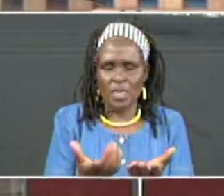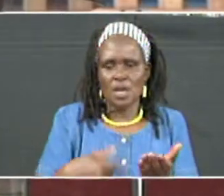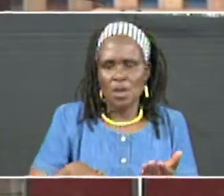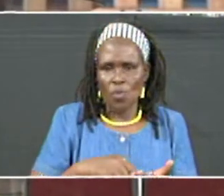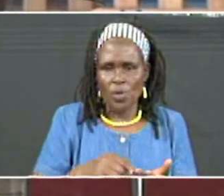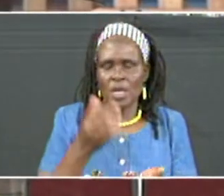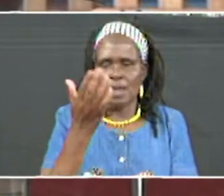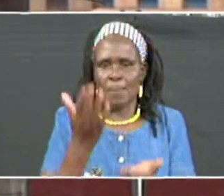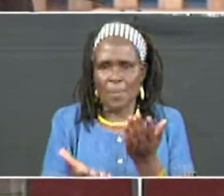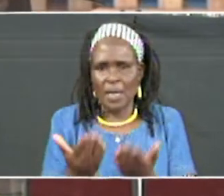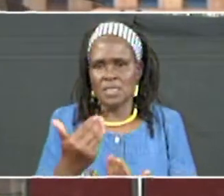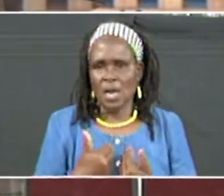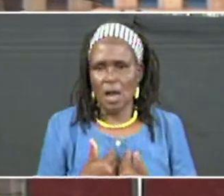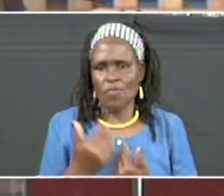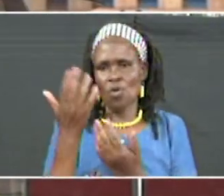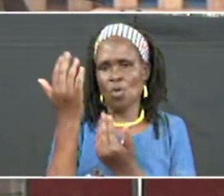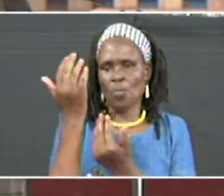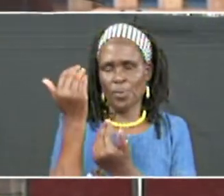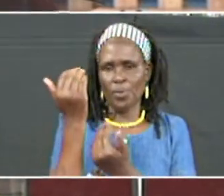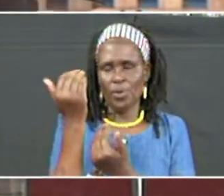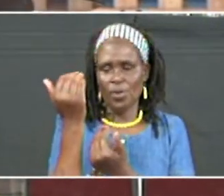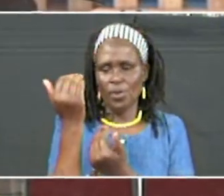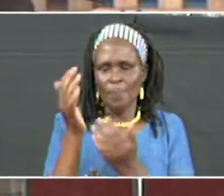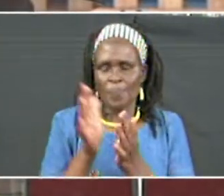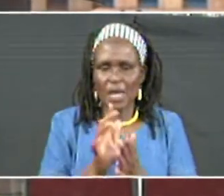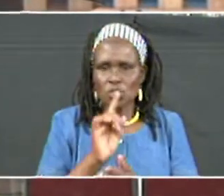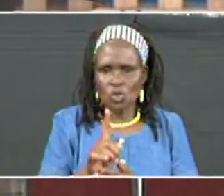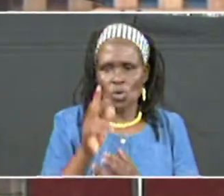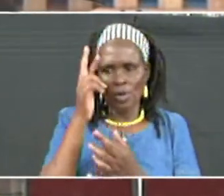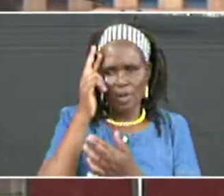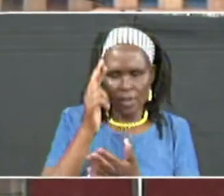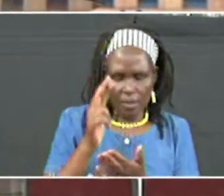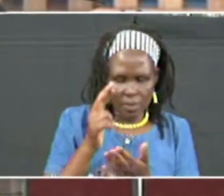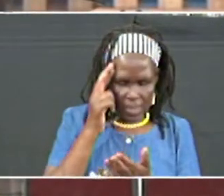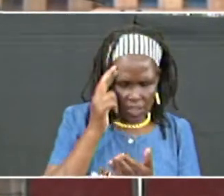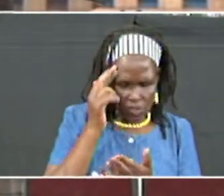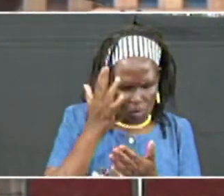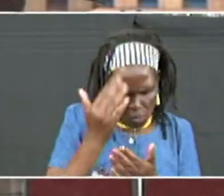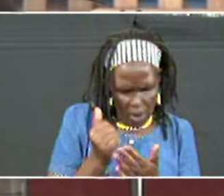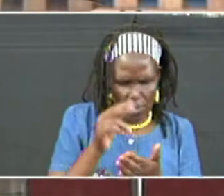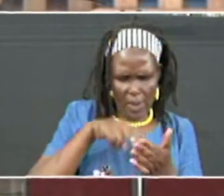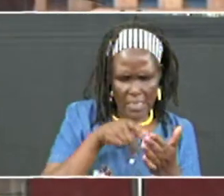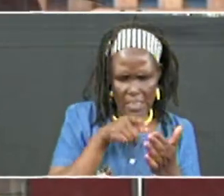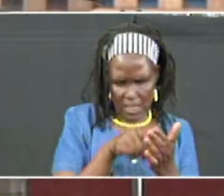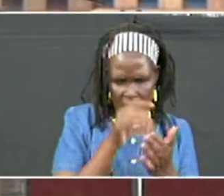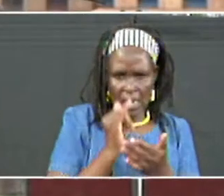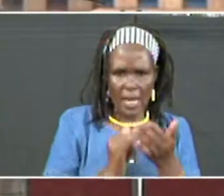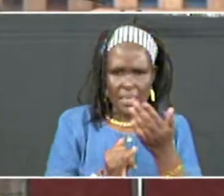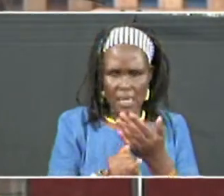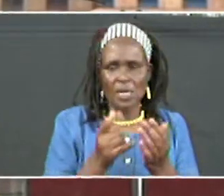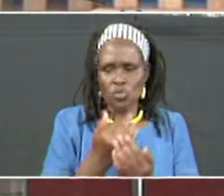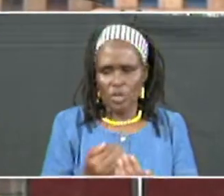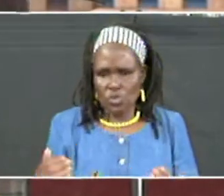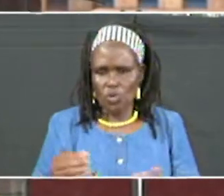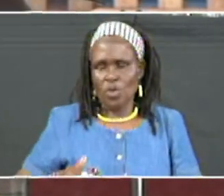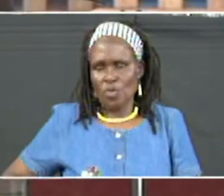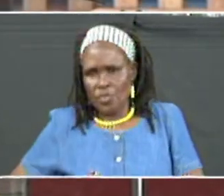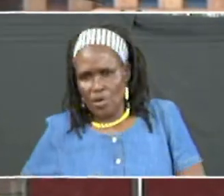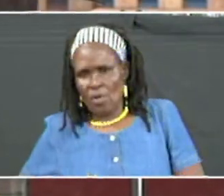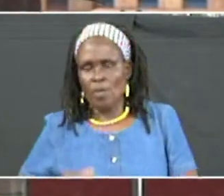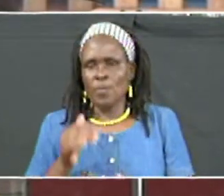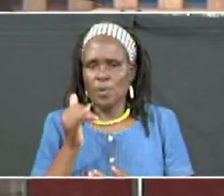might have hope." And so the reason why we are reading Isaiah's prophecy to the children of Jacob, Isaiah's prophecy